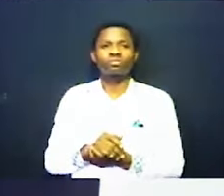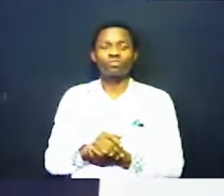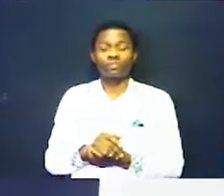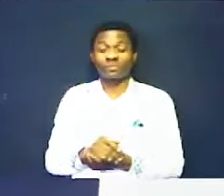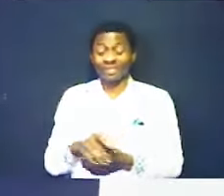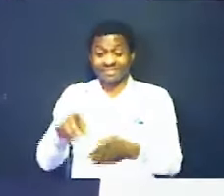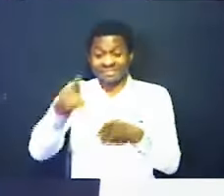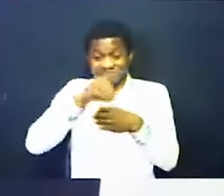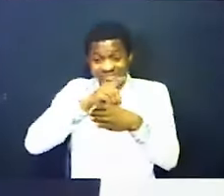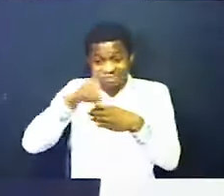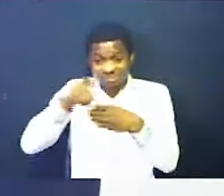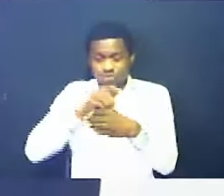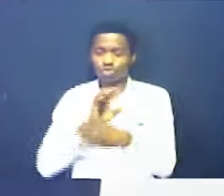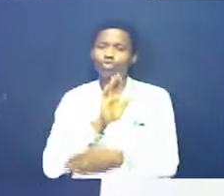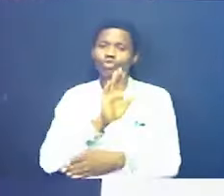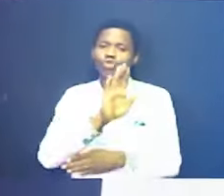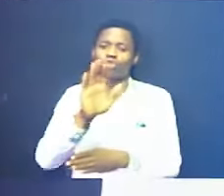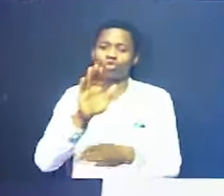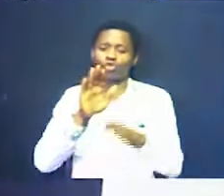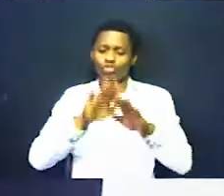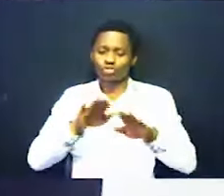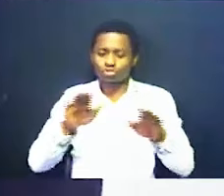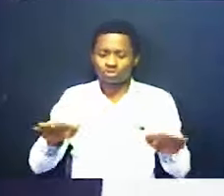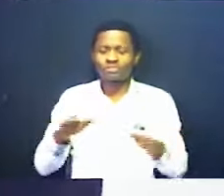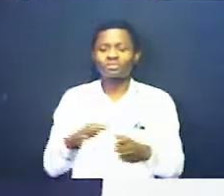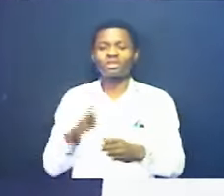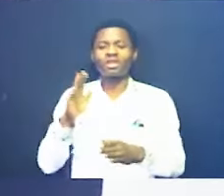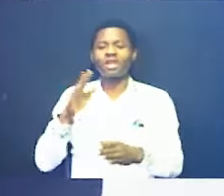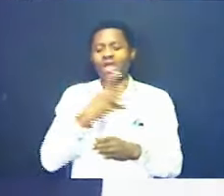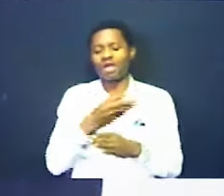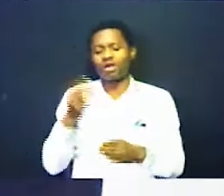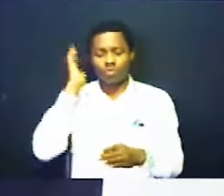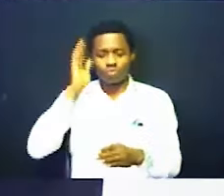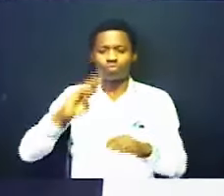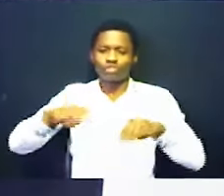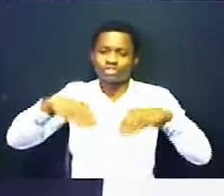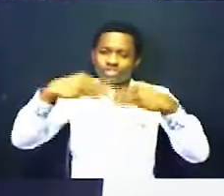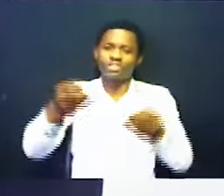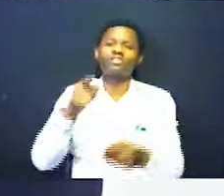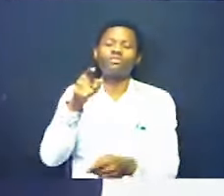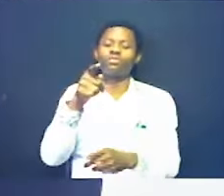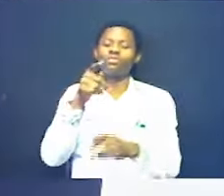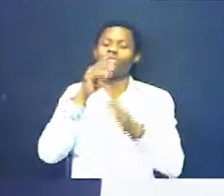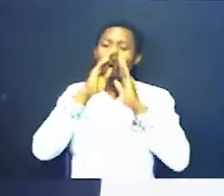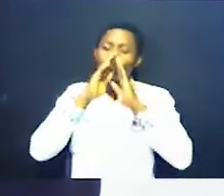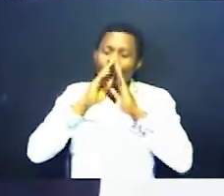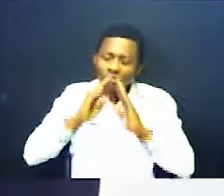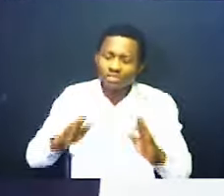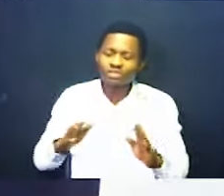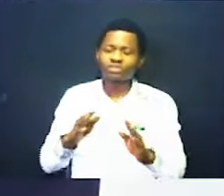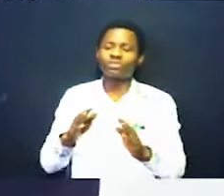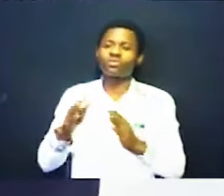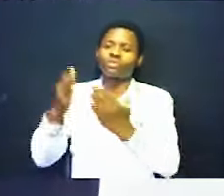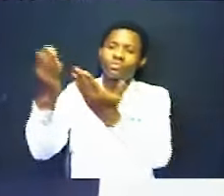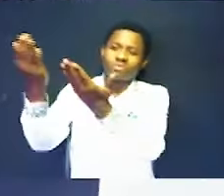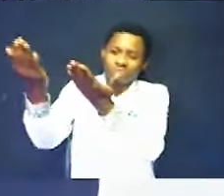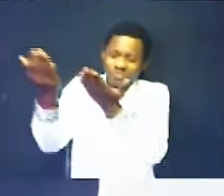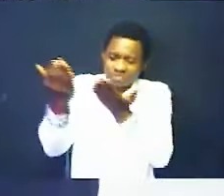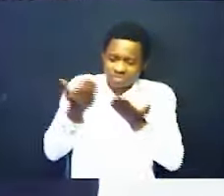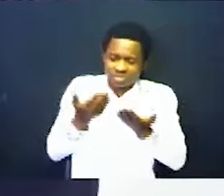discipline your children, and they will give you peace. They will bring you the delight